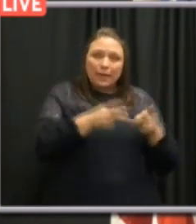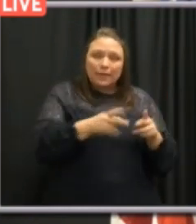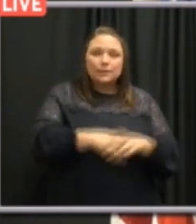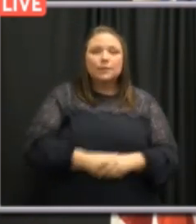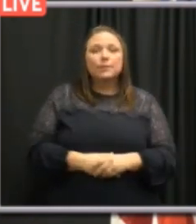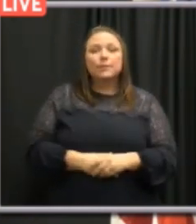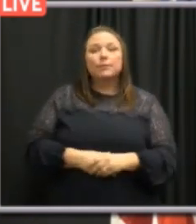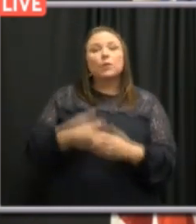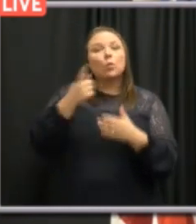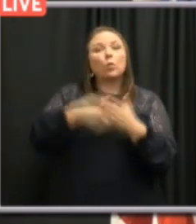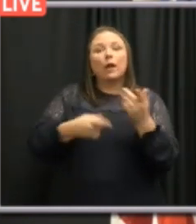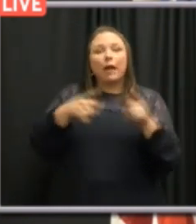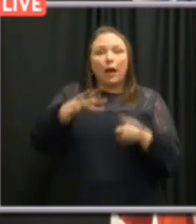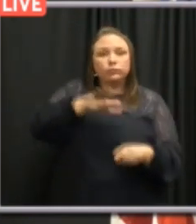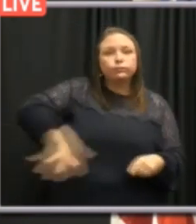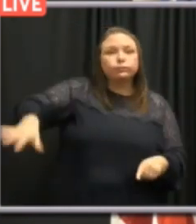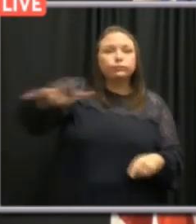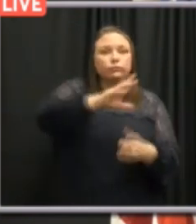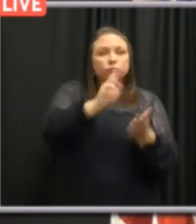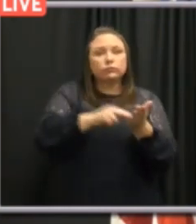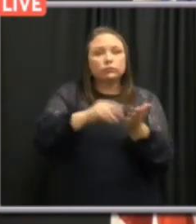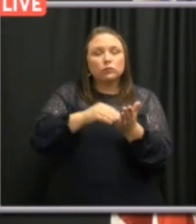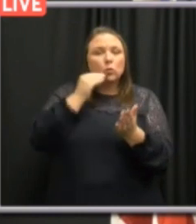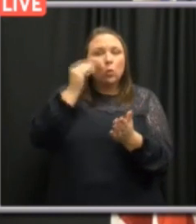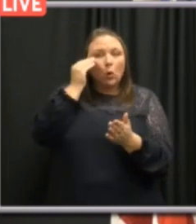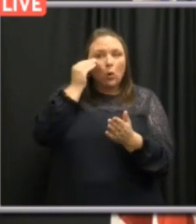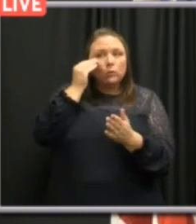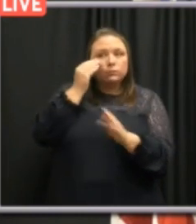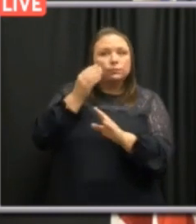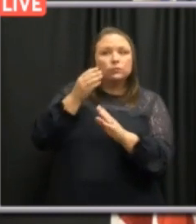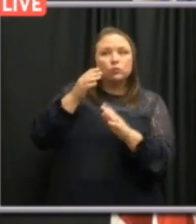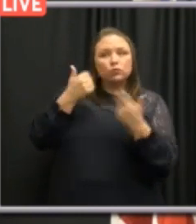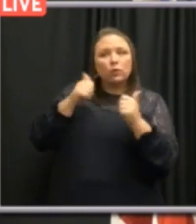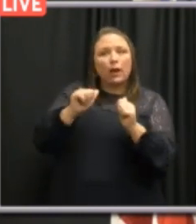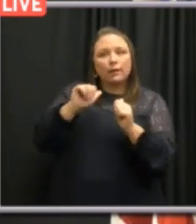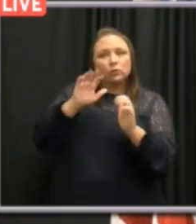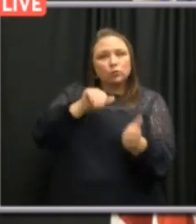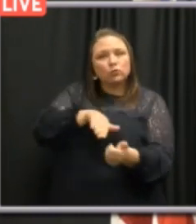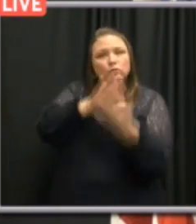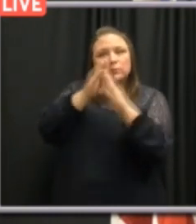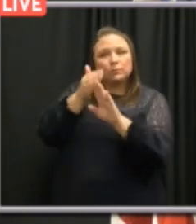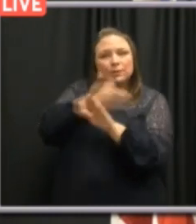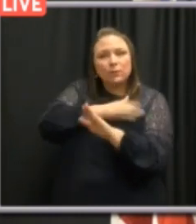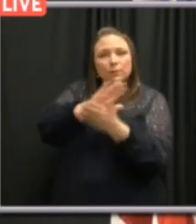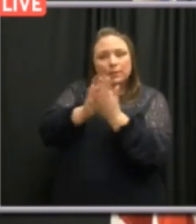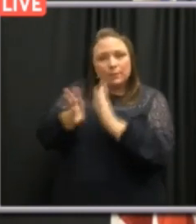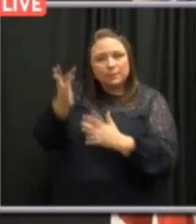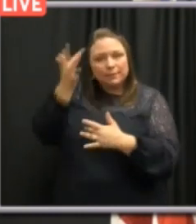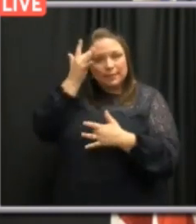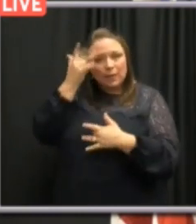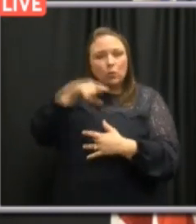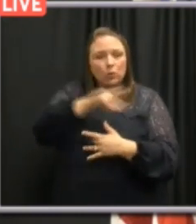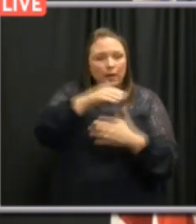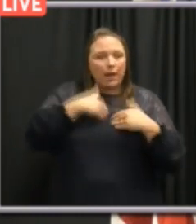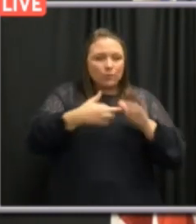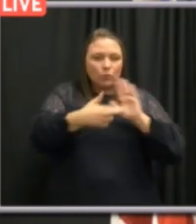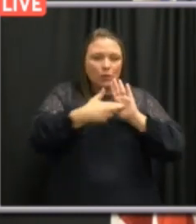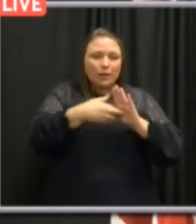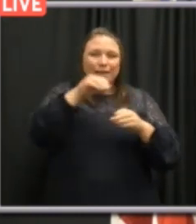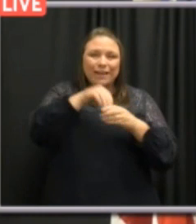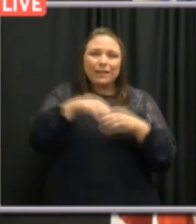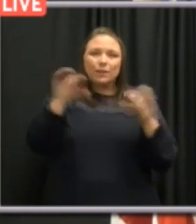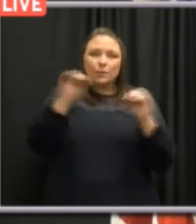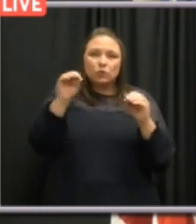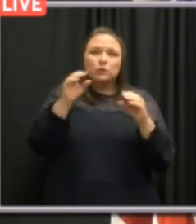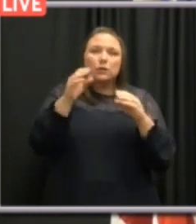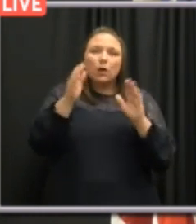overall with nursing homes is being very proactive. We have a representative in the Emergency Operations Center